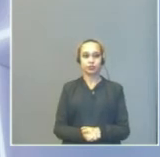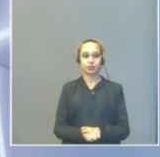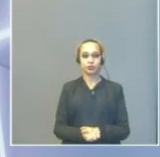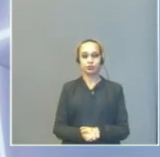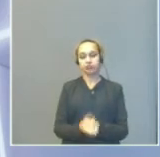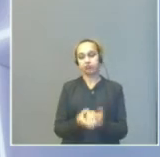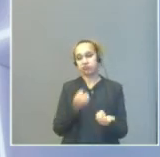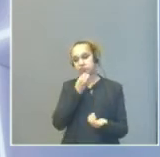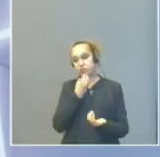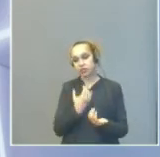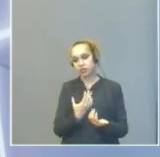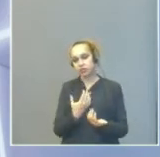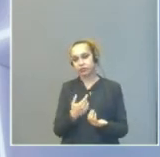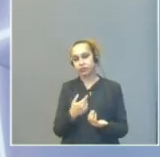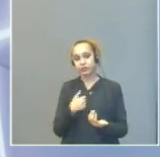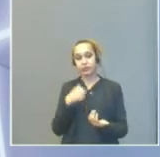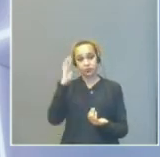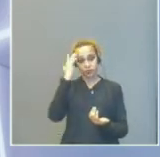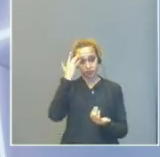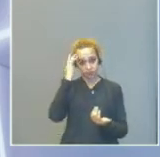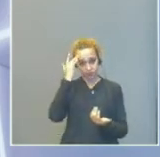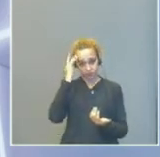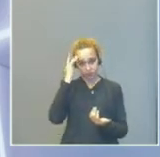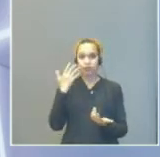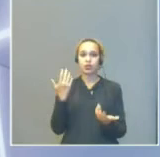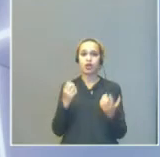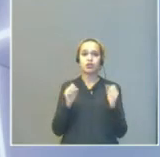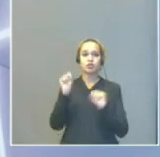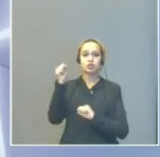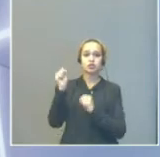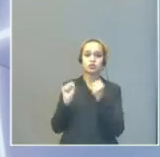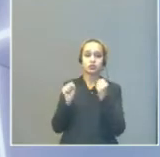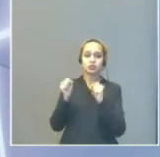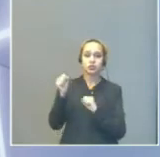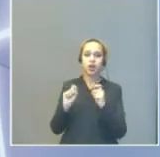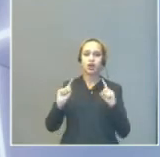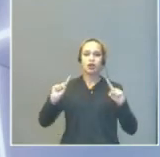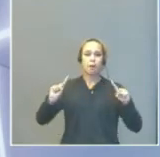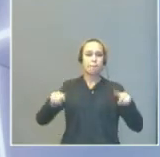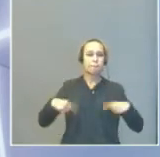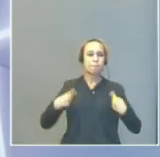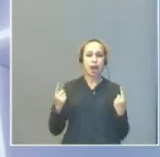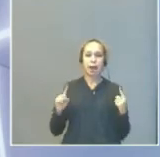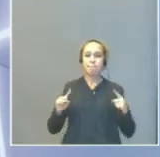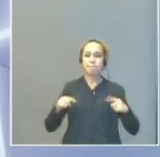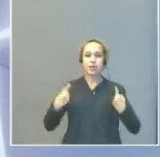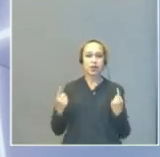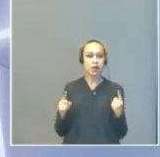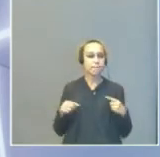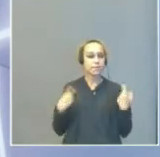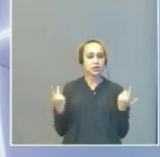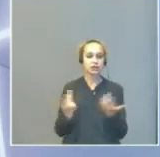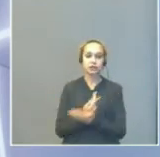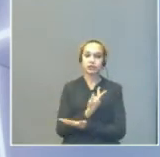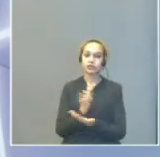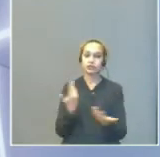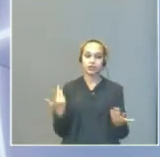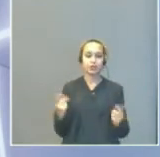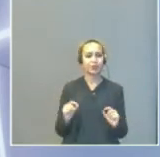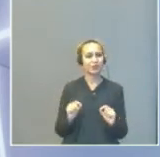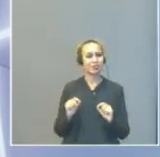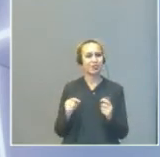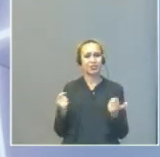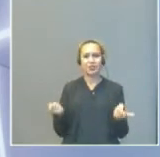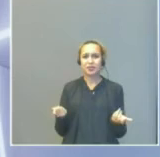I think industries are met with a challenge today, an ironic challenge. You know, the question